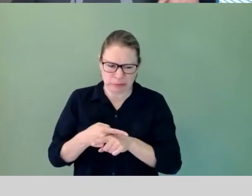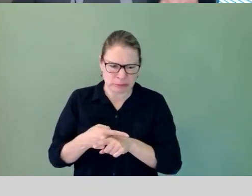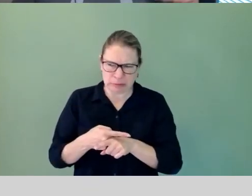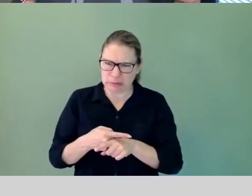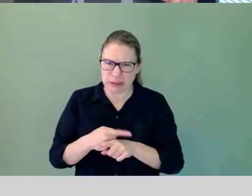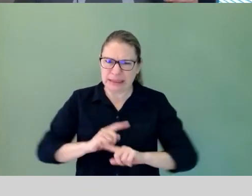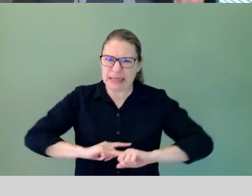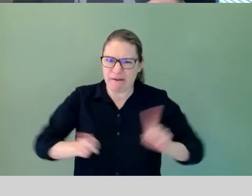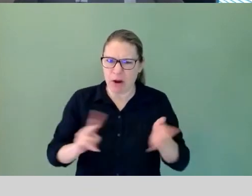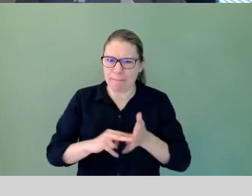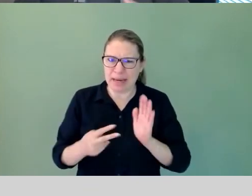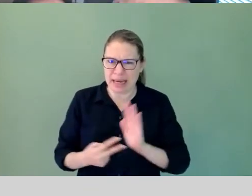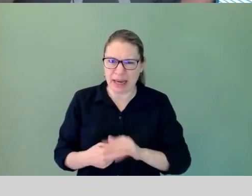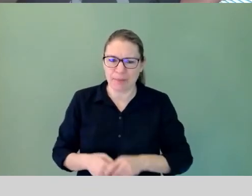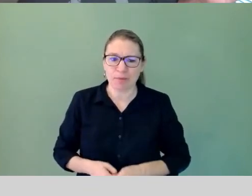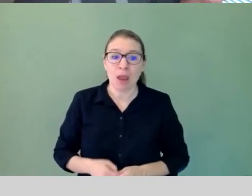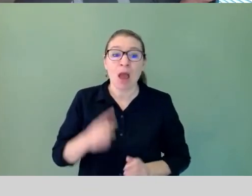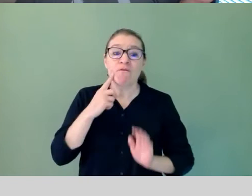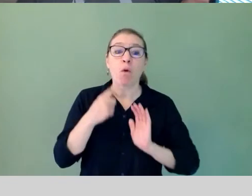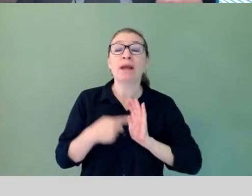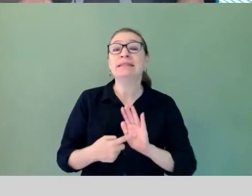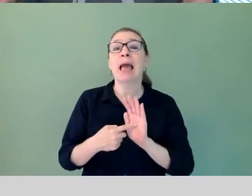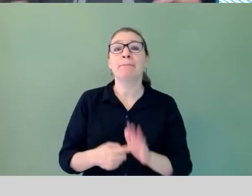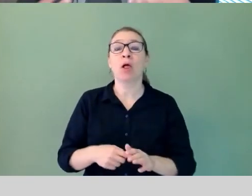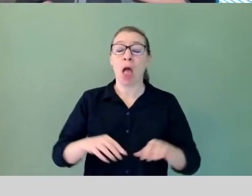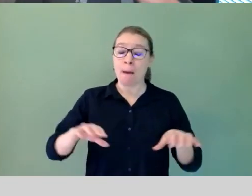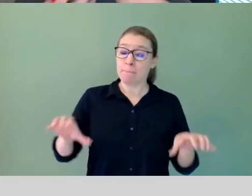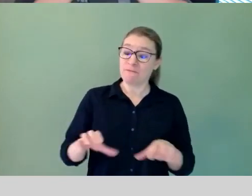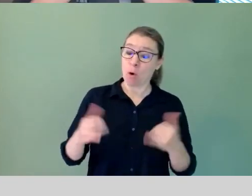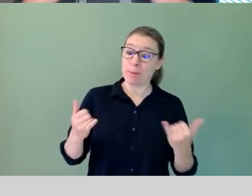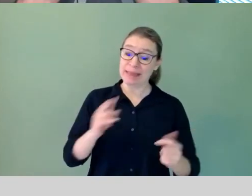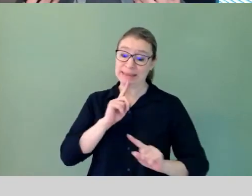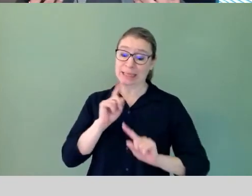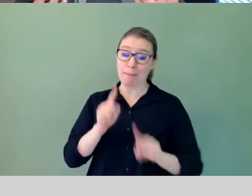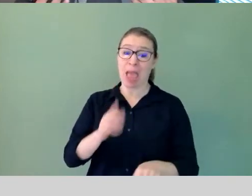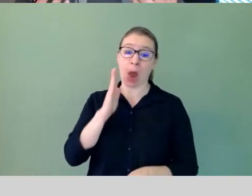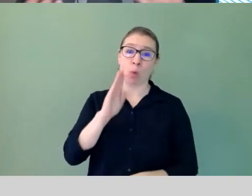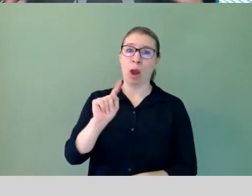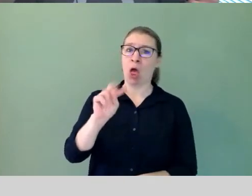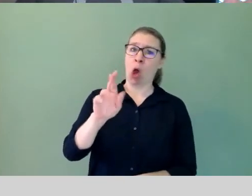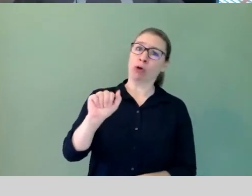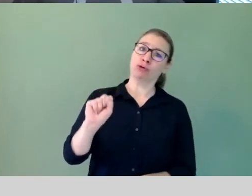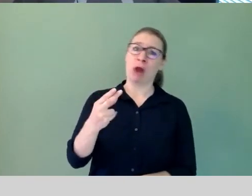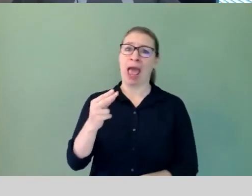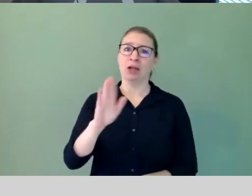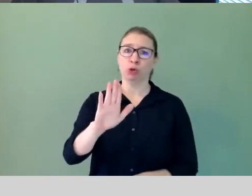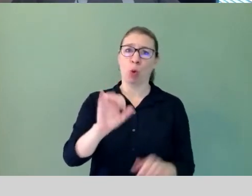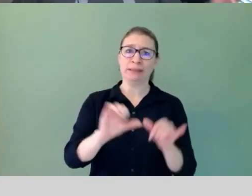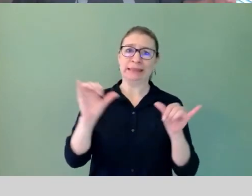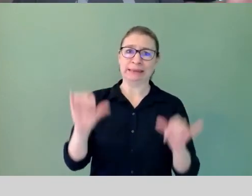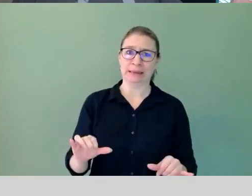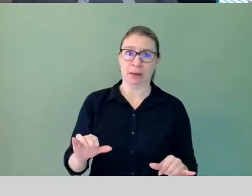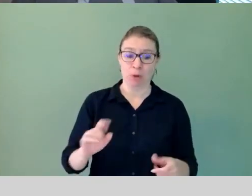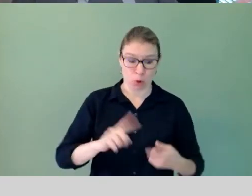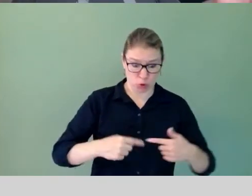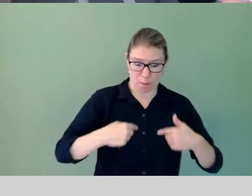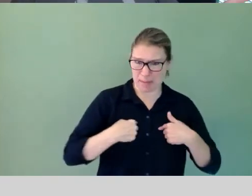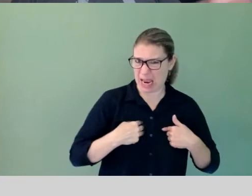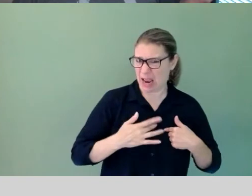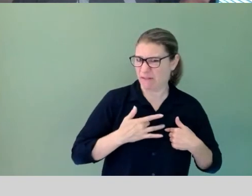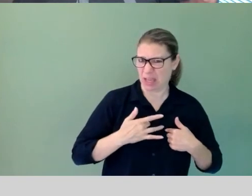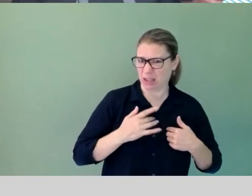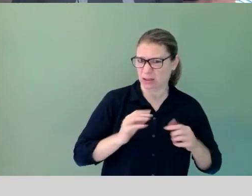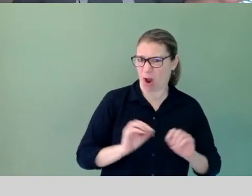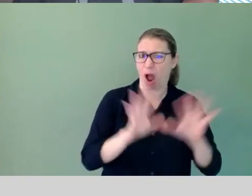like performing this command will totally trash your system. That one seems completely obvious to me, but maybe someone doesn't know that. Maybe they don't like trash, like